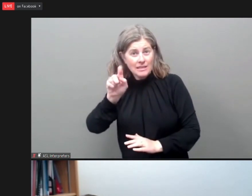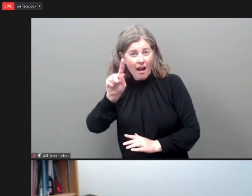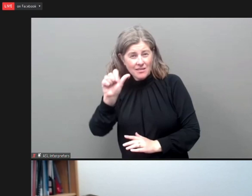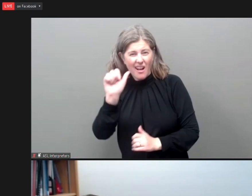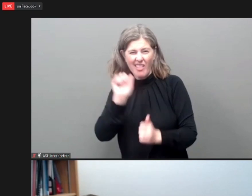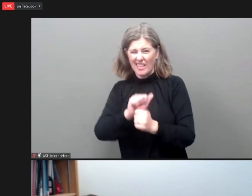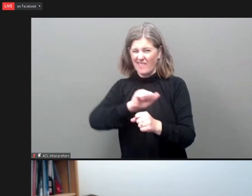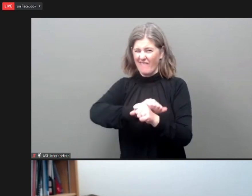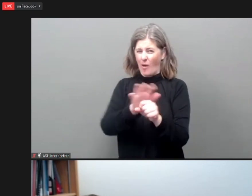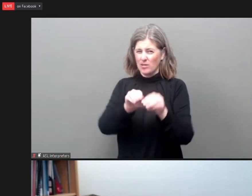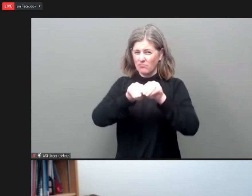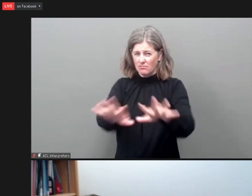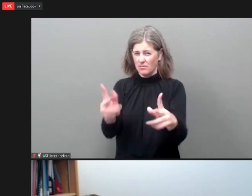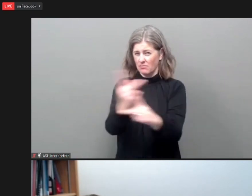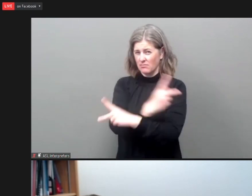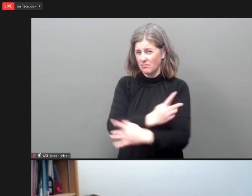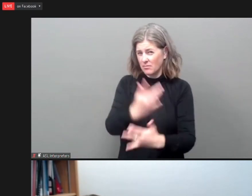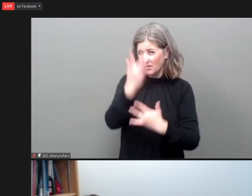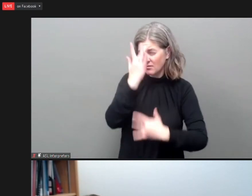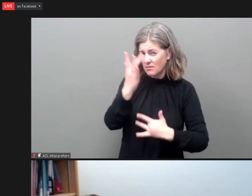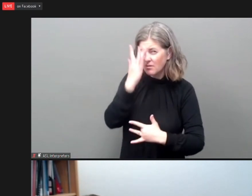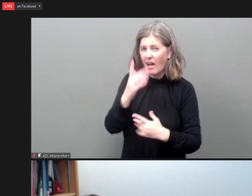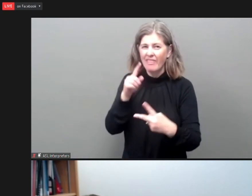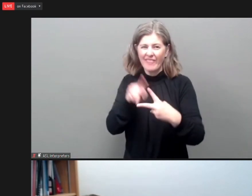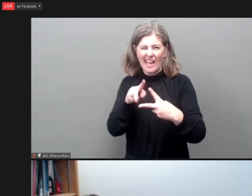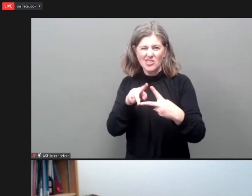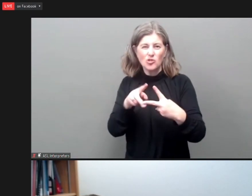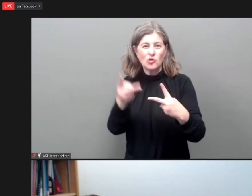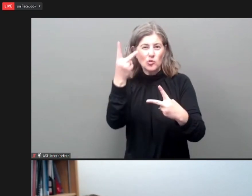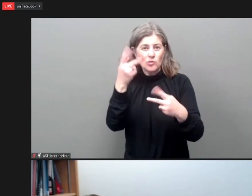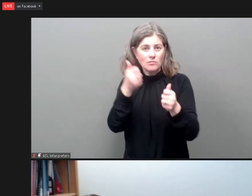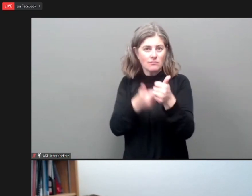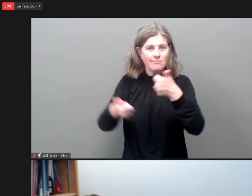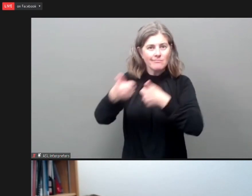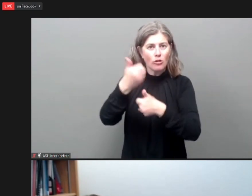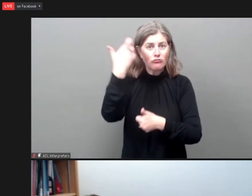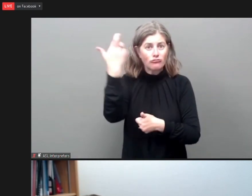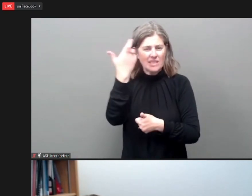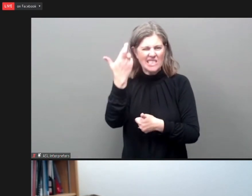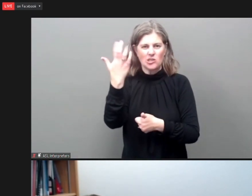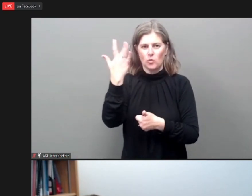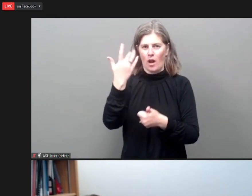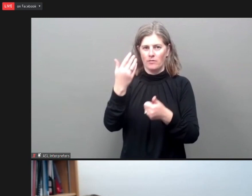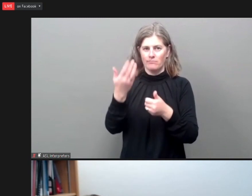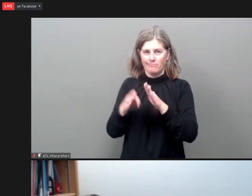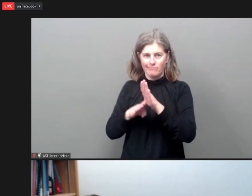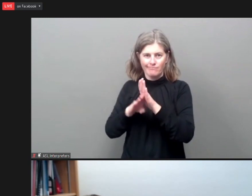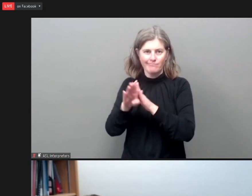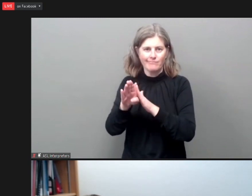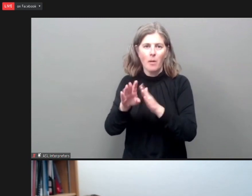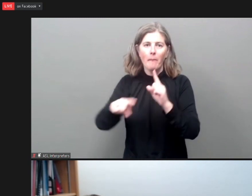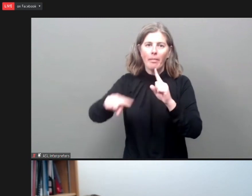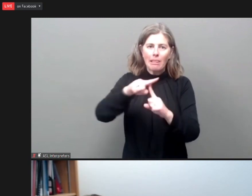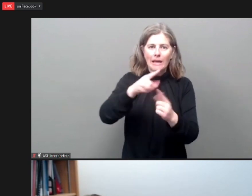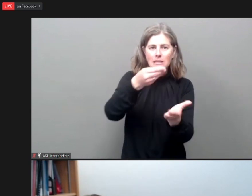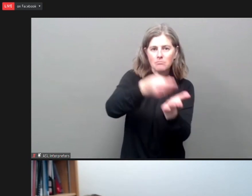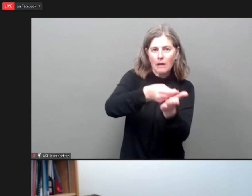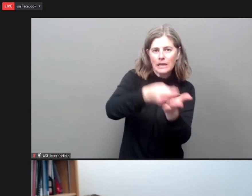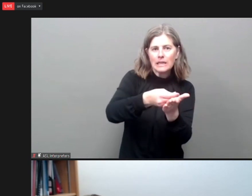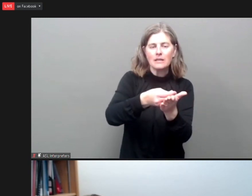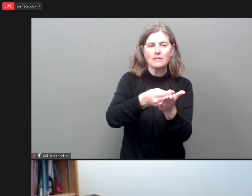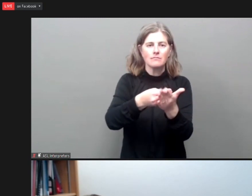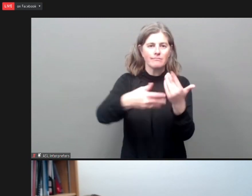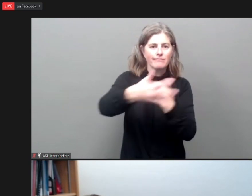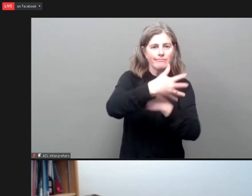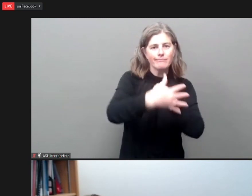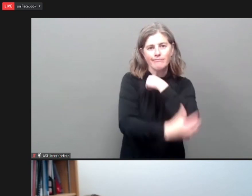been so infectious, are two of the driving factors overlaid upon the socioeconomic status of our state and the fact